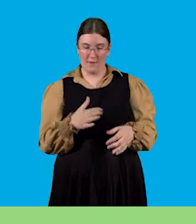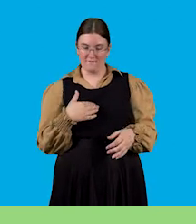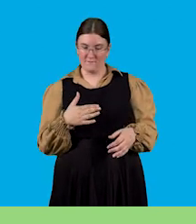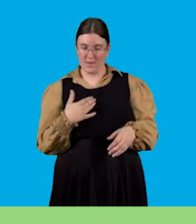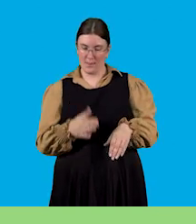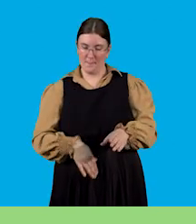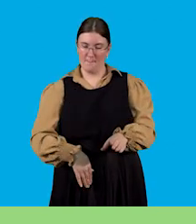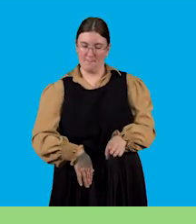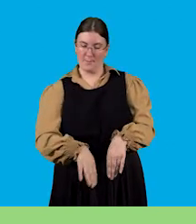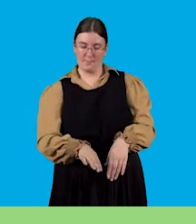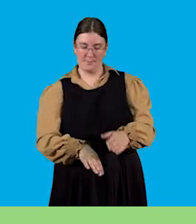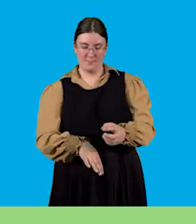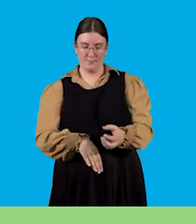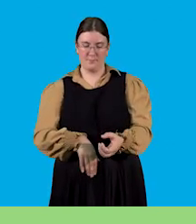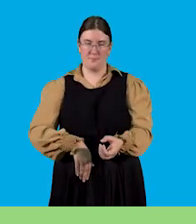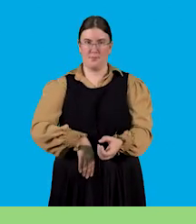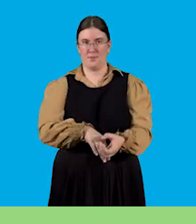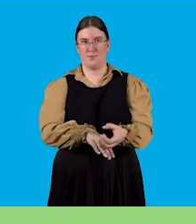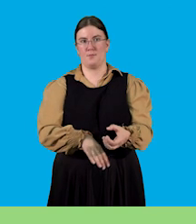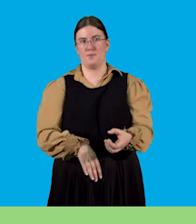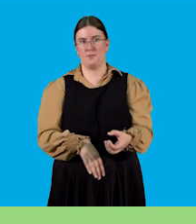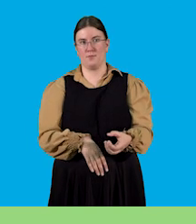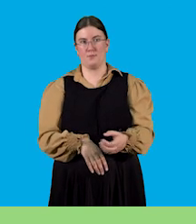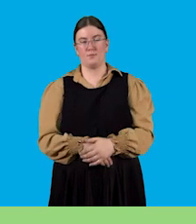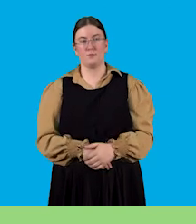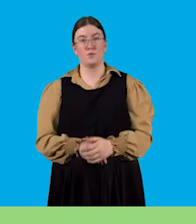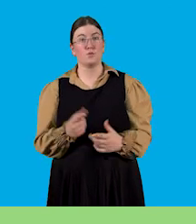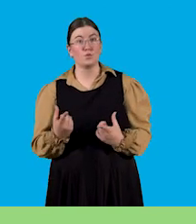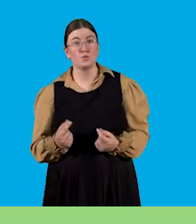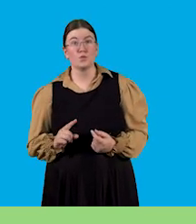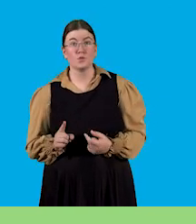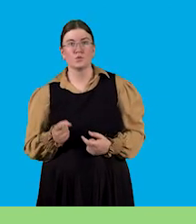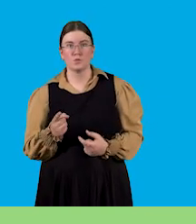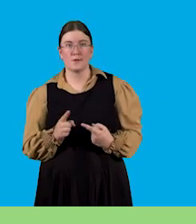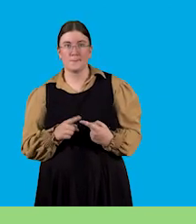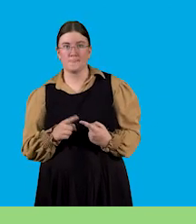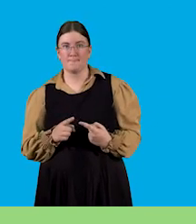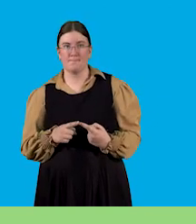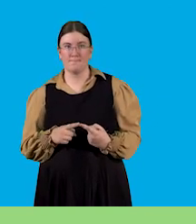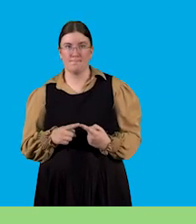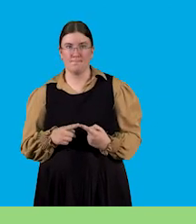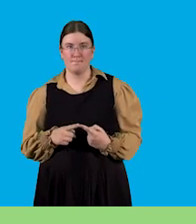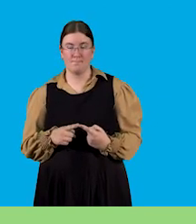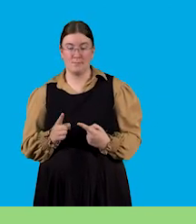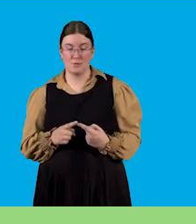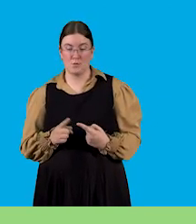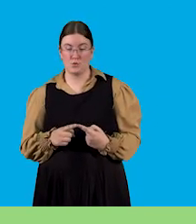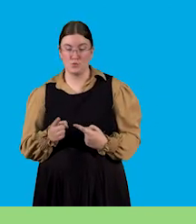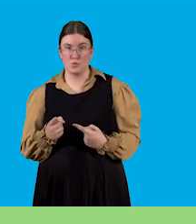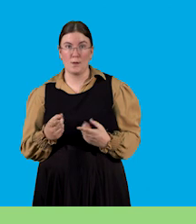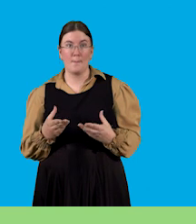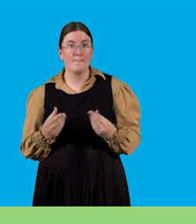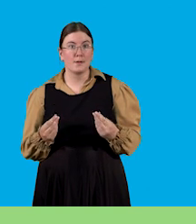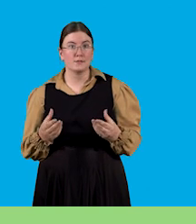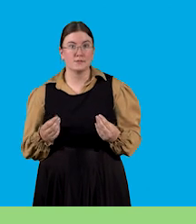ball next to your feet. And how would you respond to that? You would respond to that using